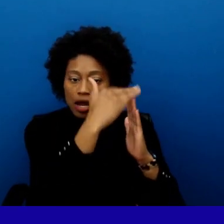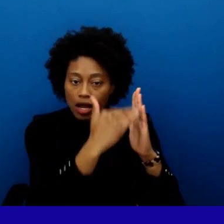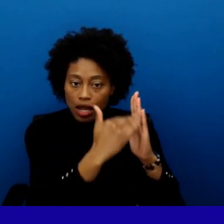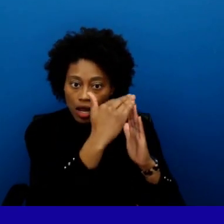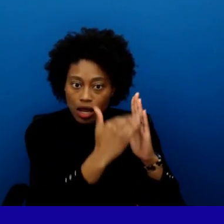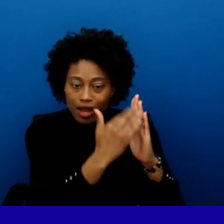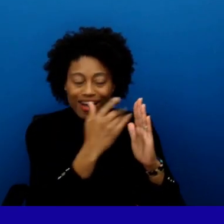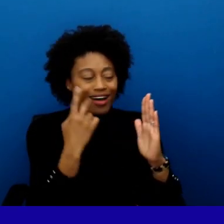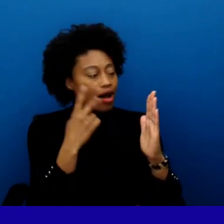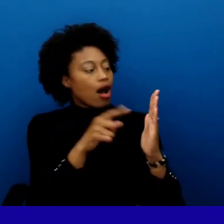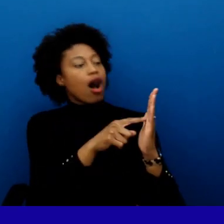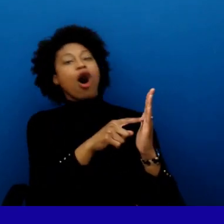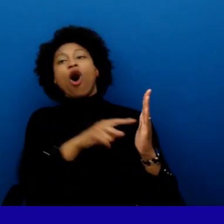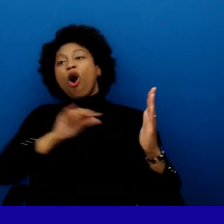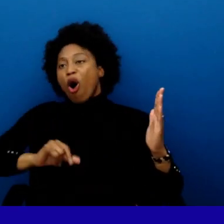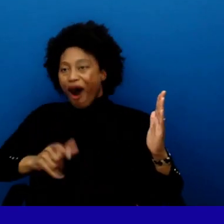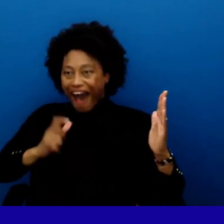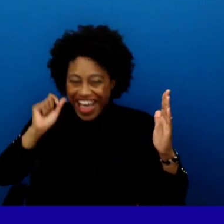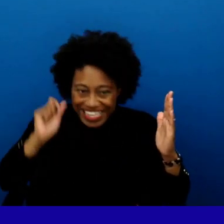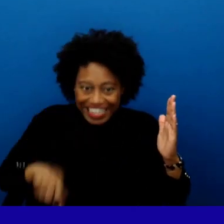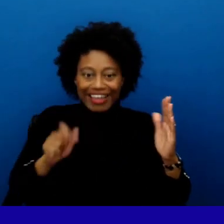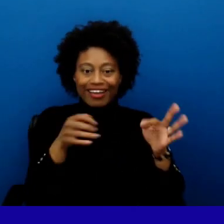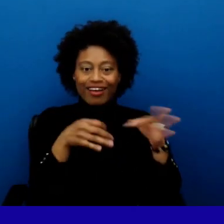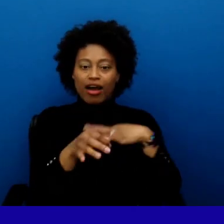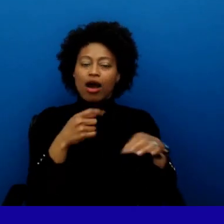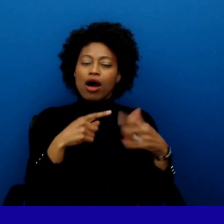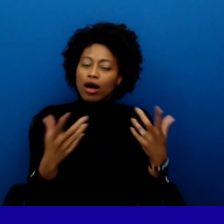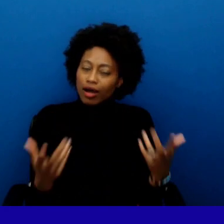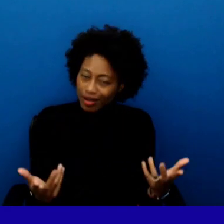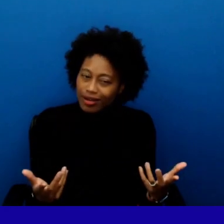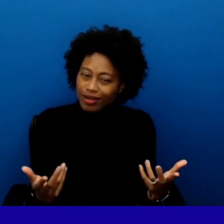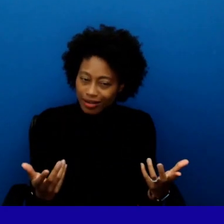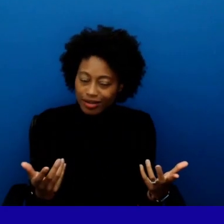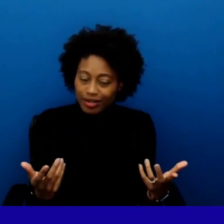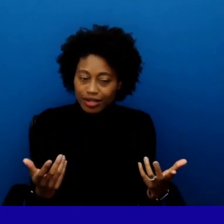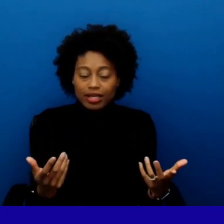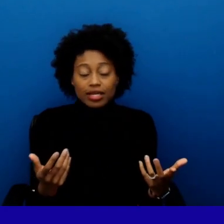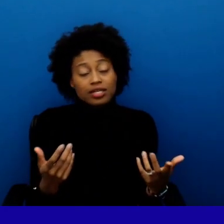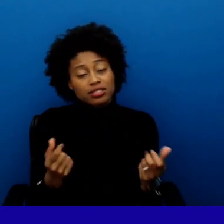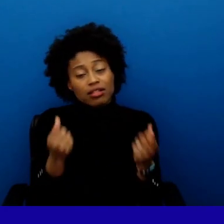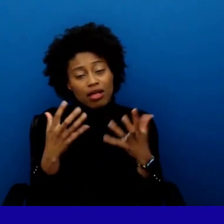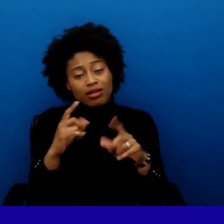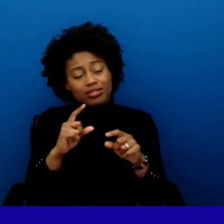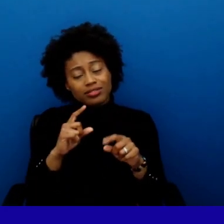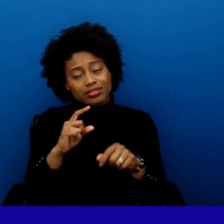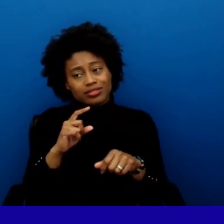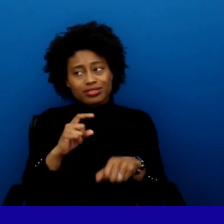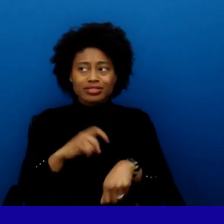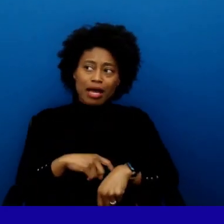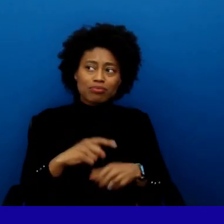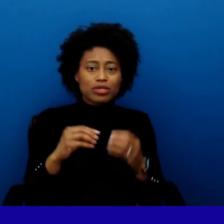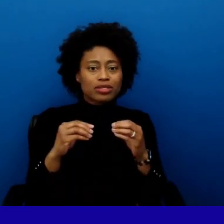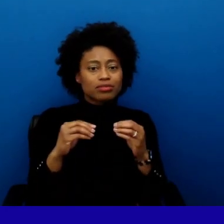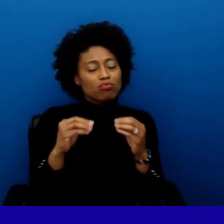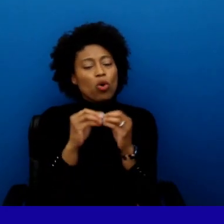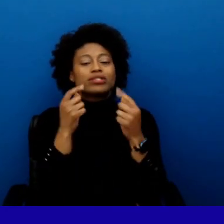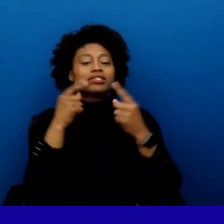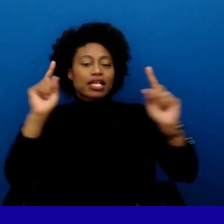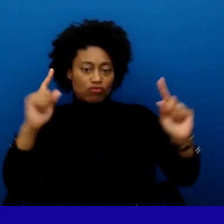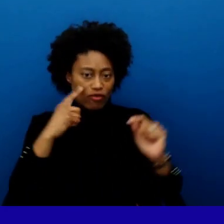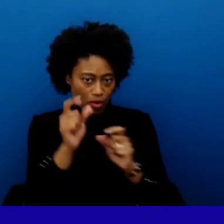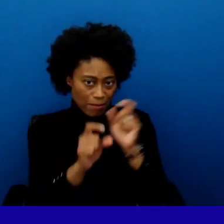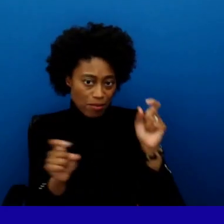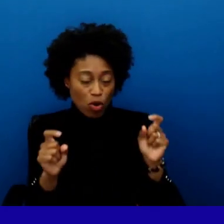to kind of alleviate some of the points of failure that typically come up for disabled people